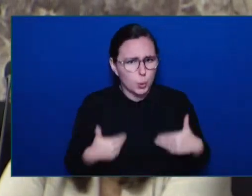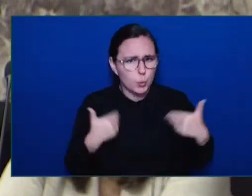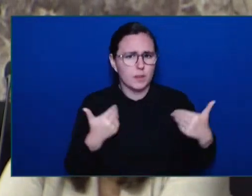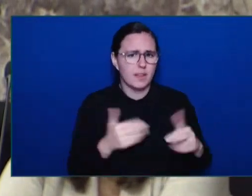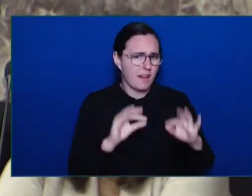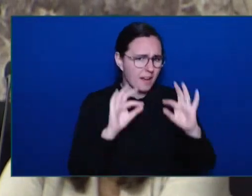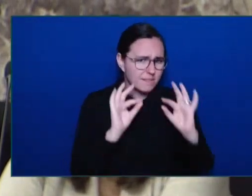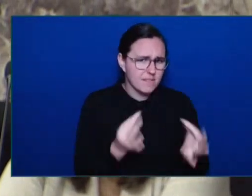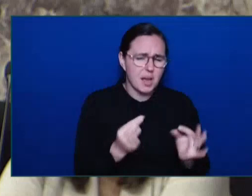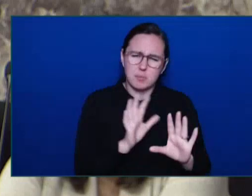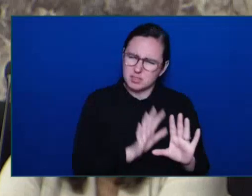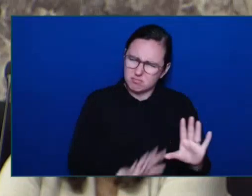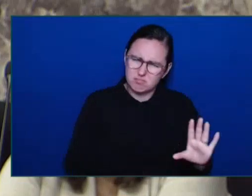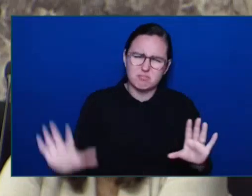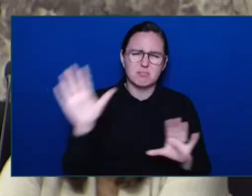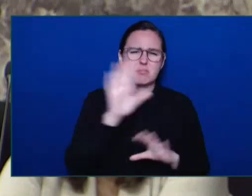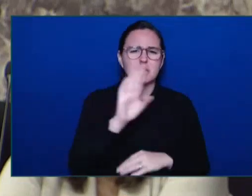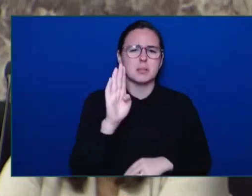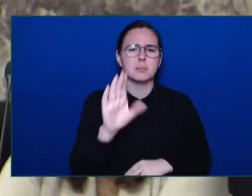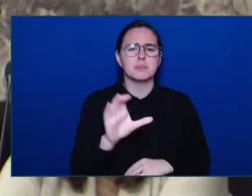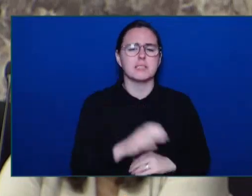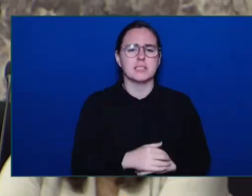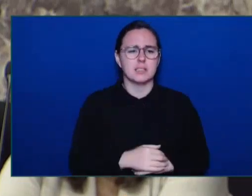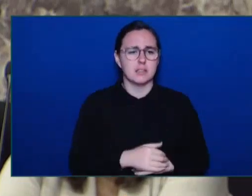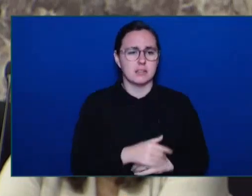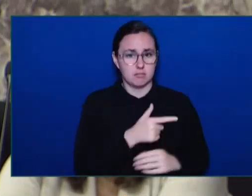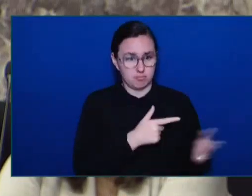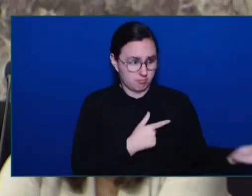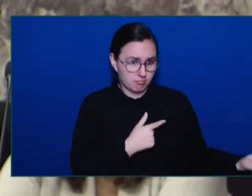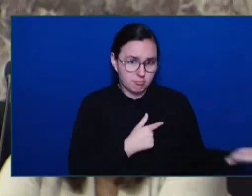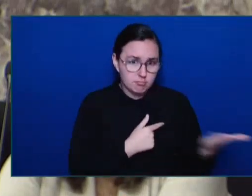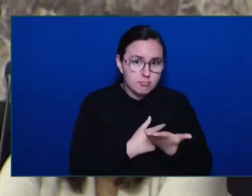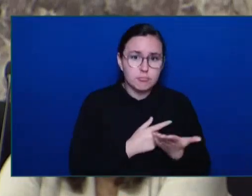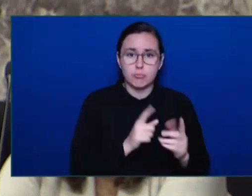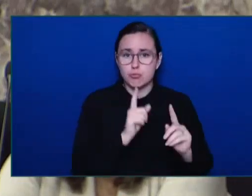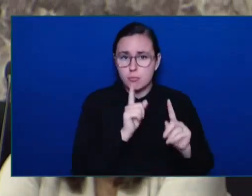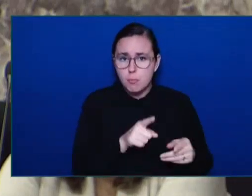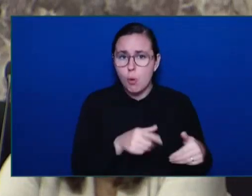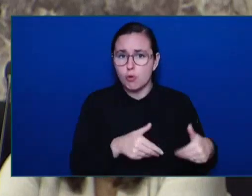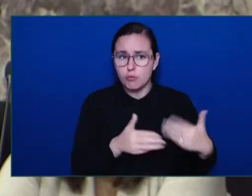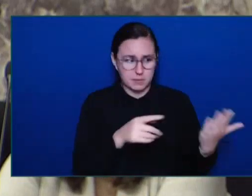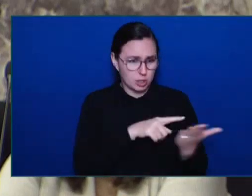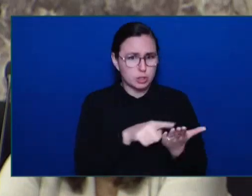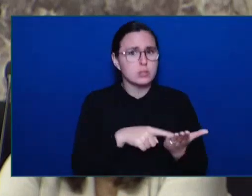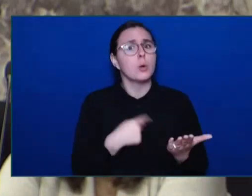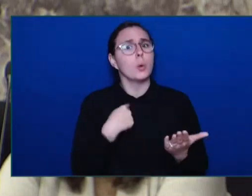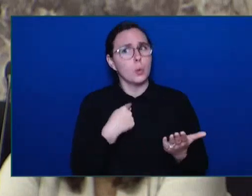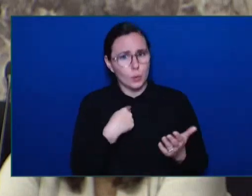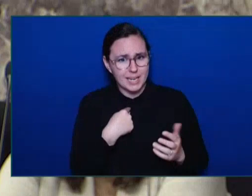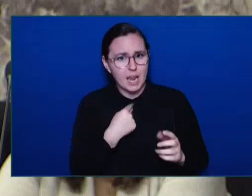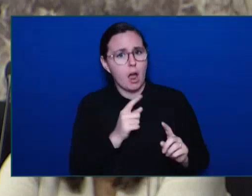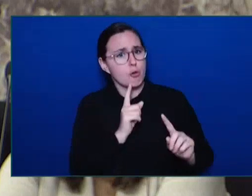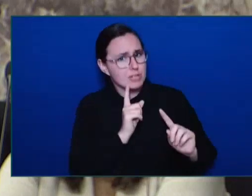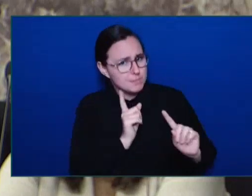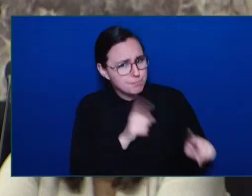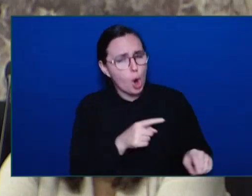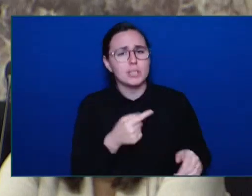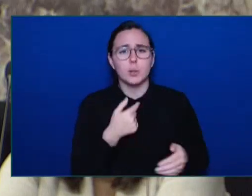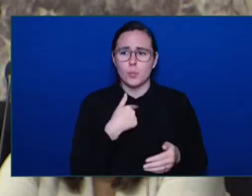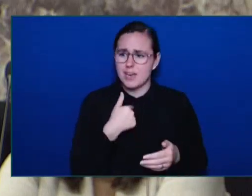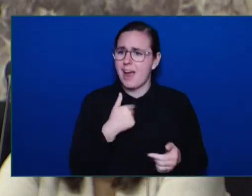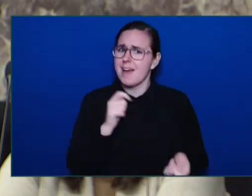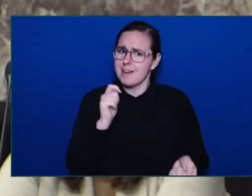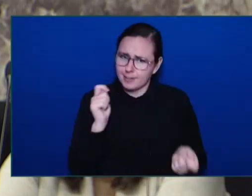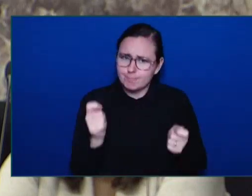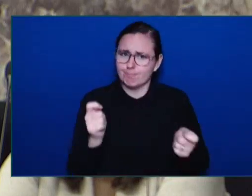from the Representative for Children and Youth and making really significant changes to the whole of the child welfare